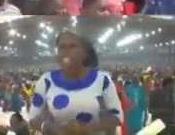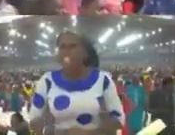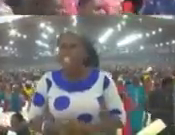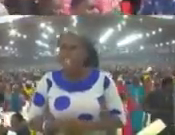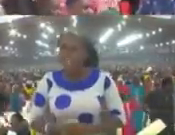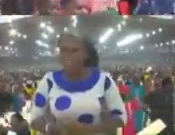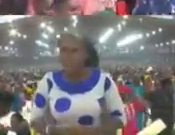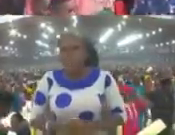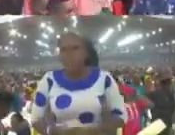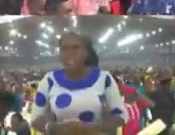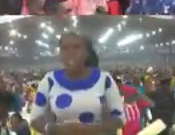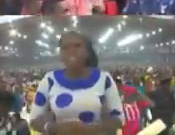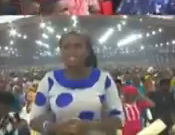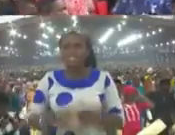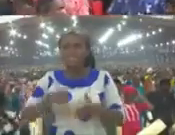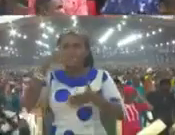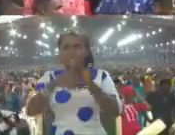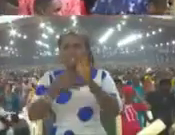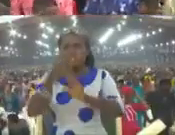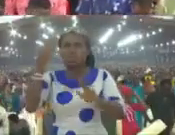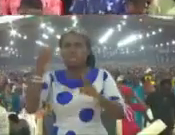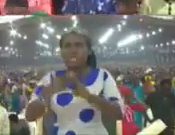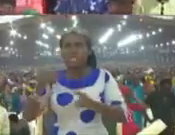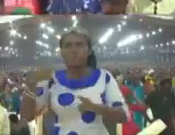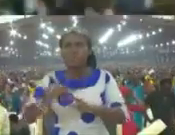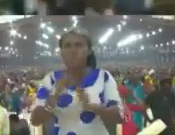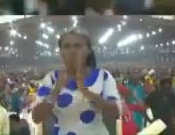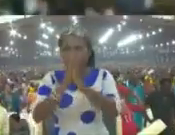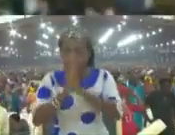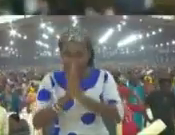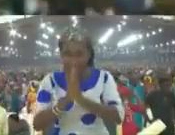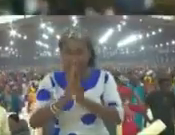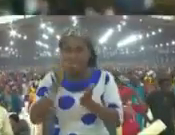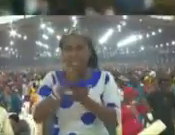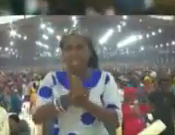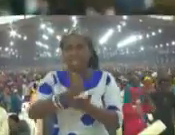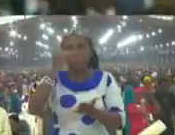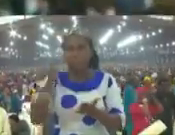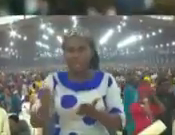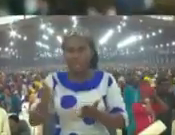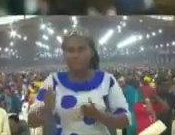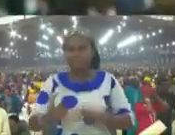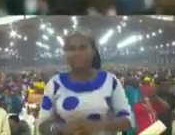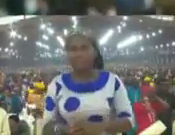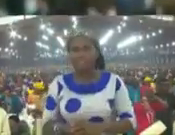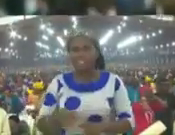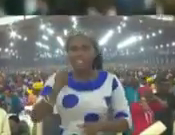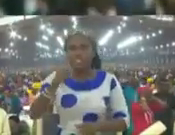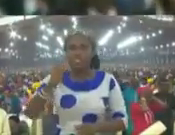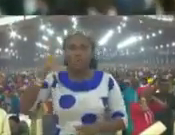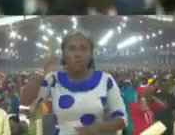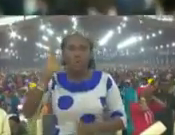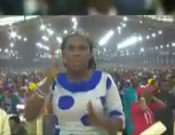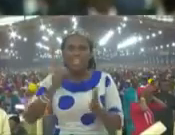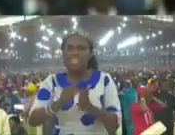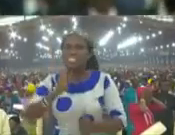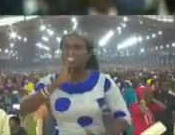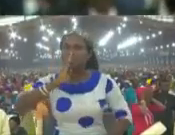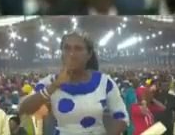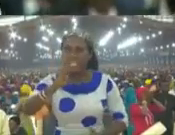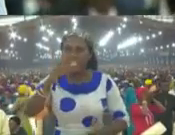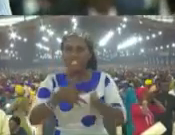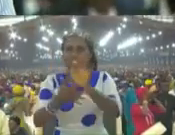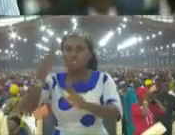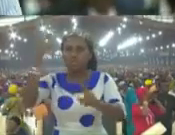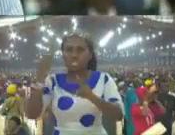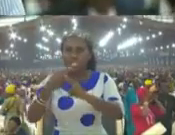In Jesus' mighty name, we have prayed. And so shall it be in Jesus' name.